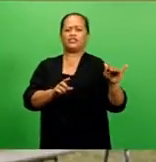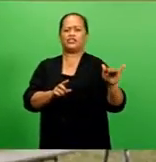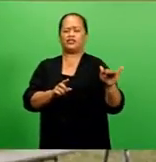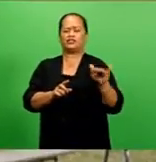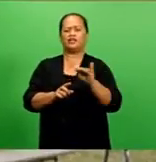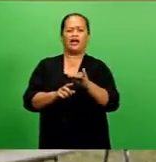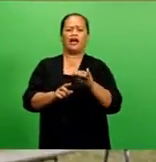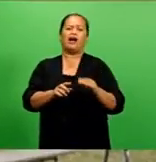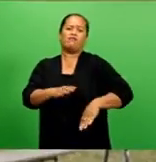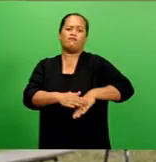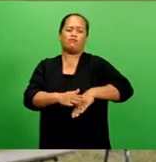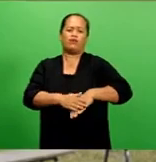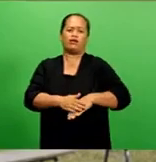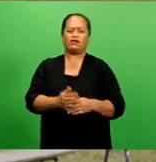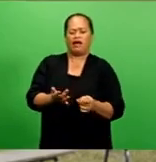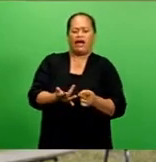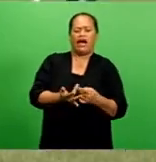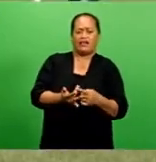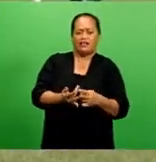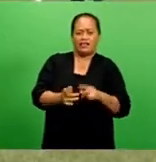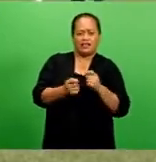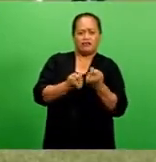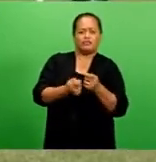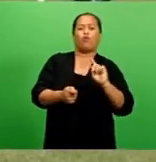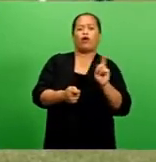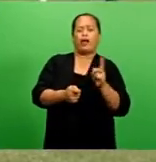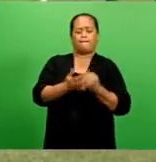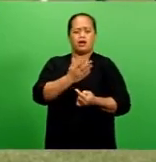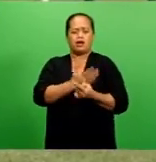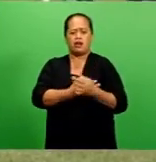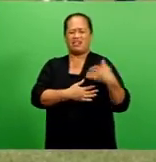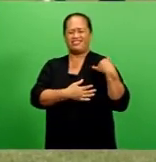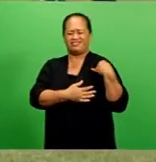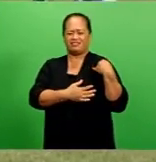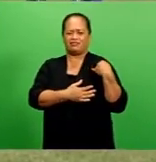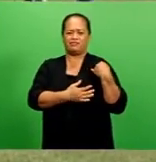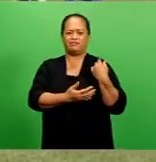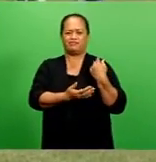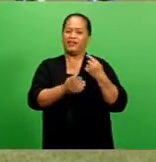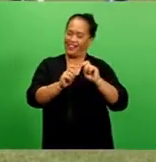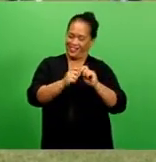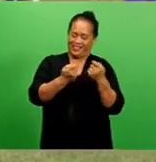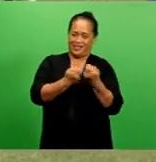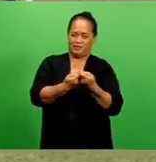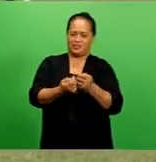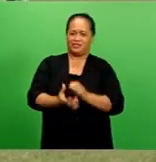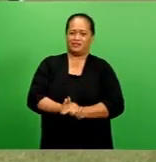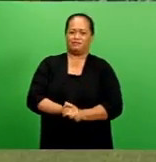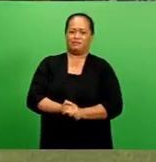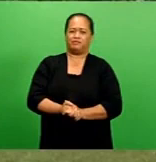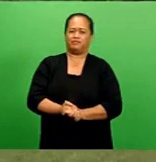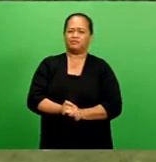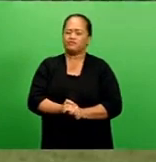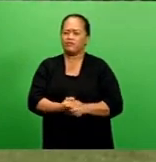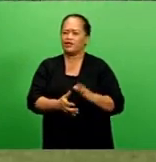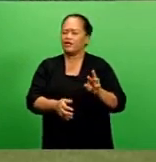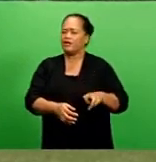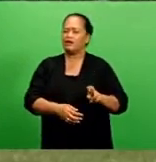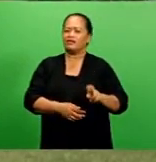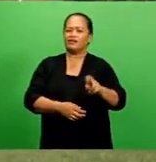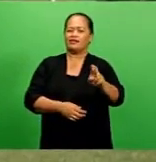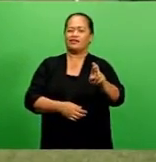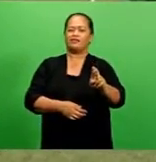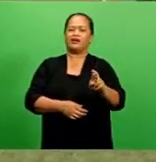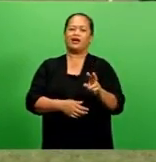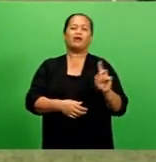have to adapt the pattern where other clubs are playing. The Rewa-based side opened their account in the first half through